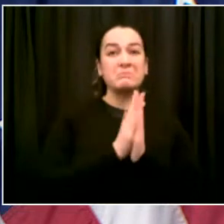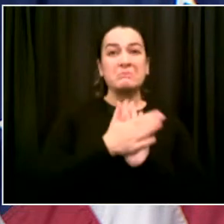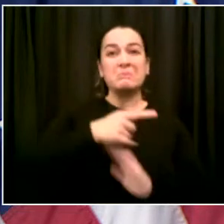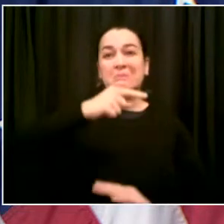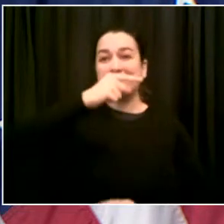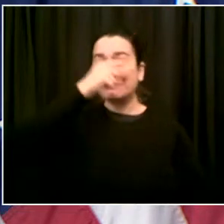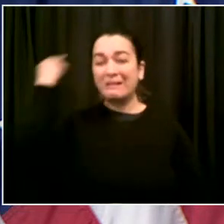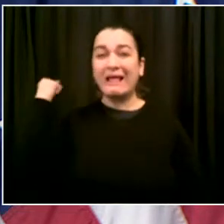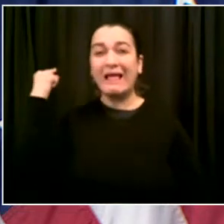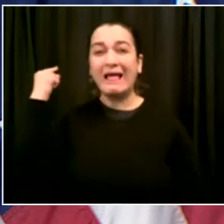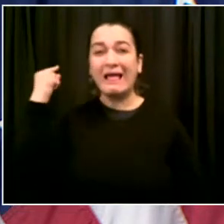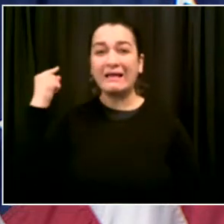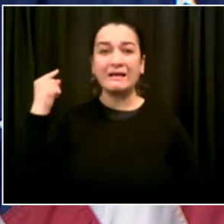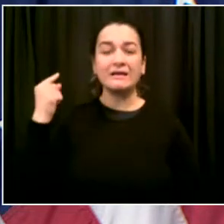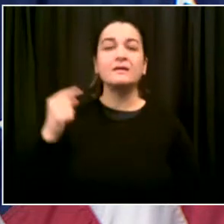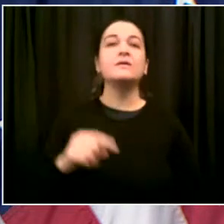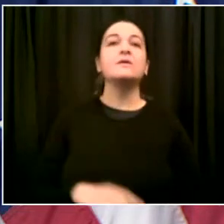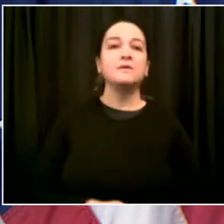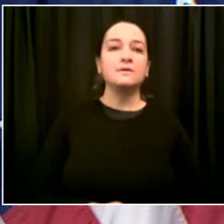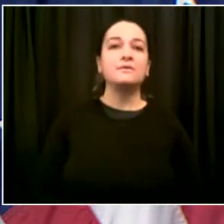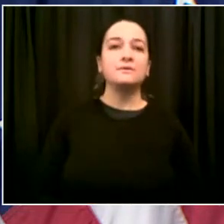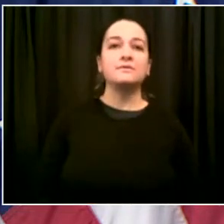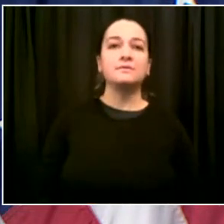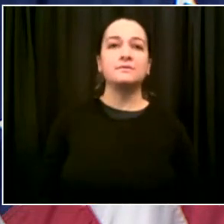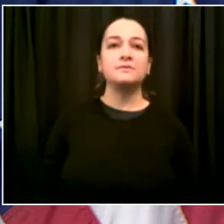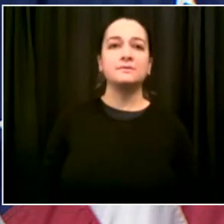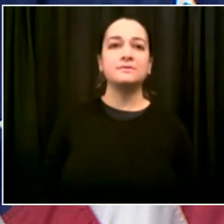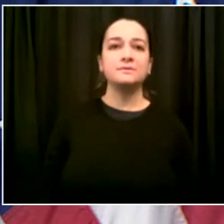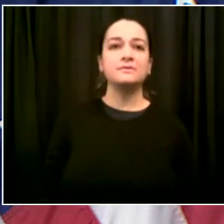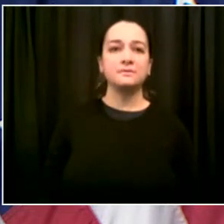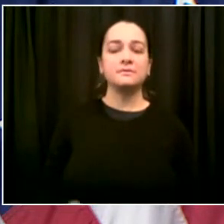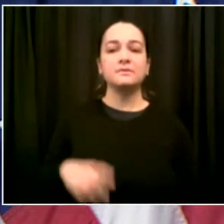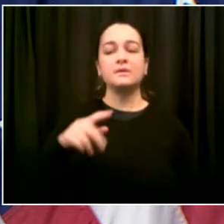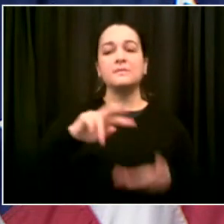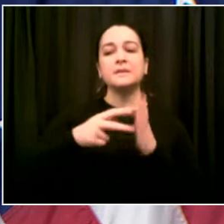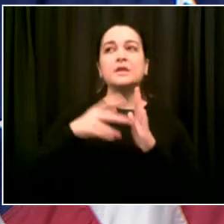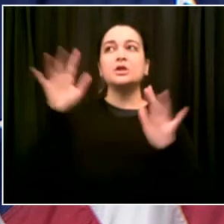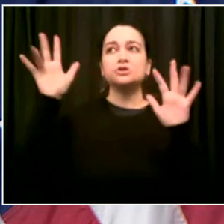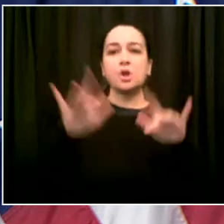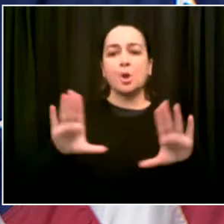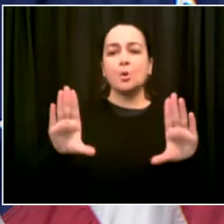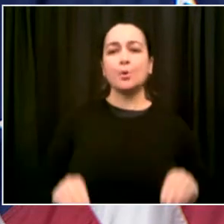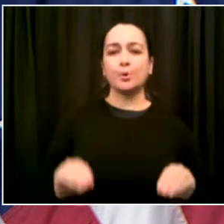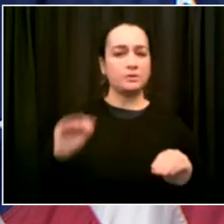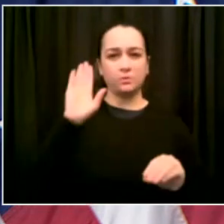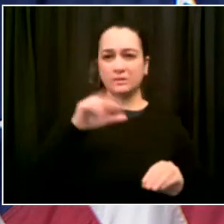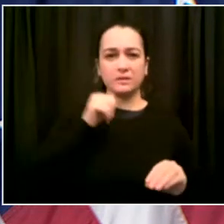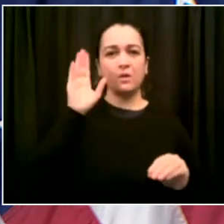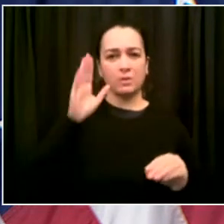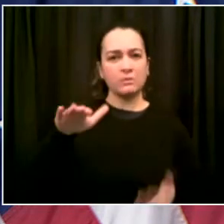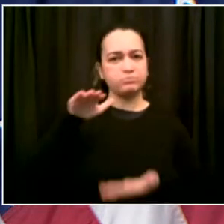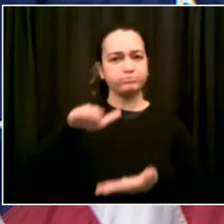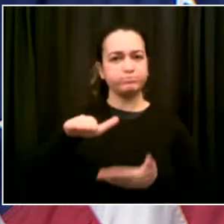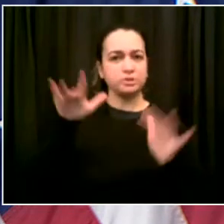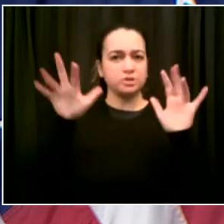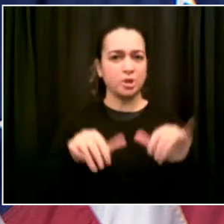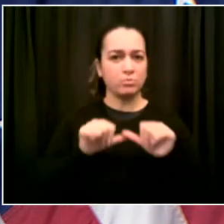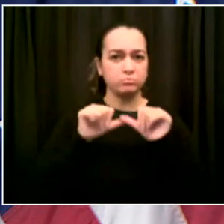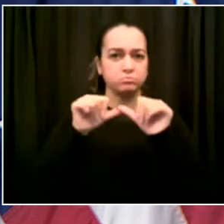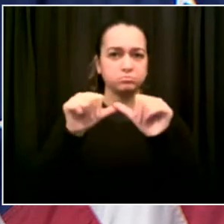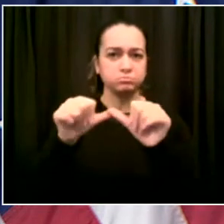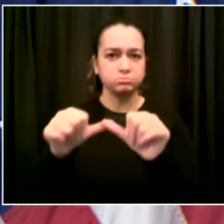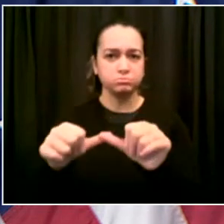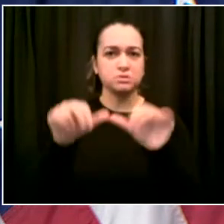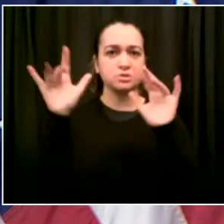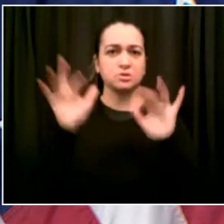will take multiple passes during this prolonged period of active snowfall. So we please ask everyone to heed